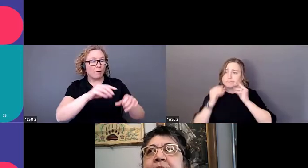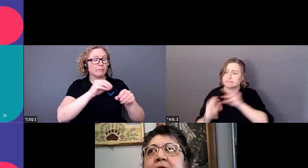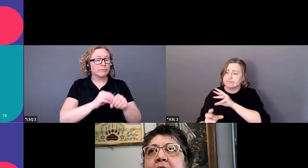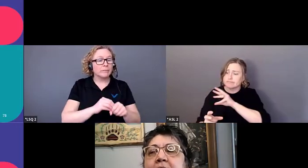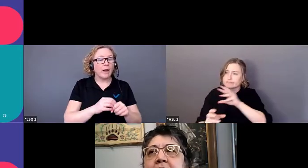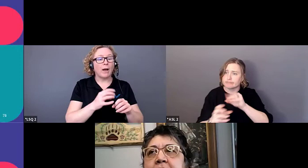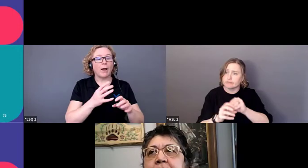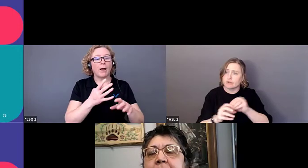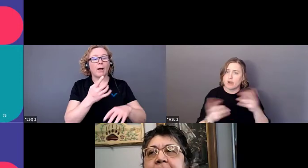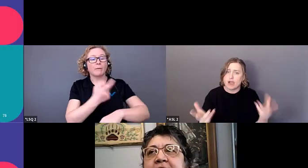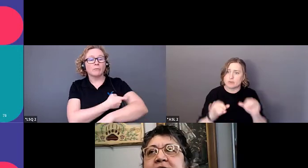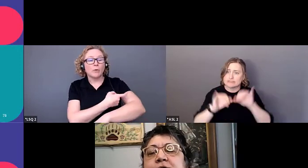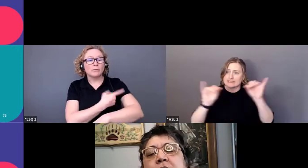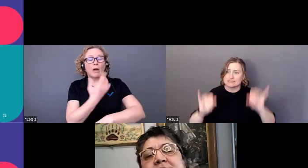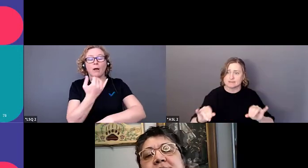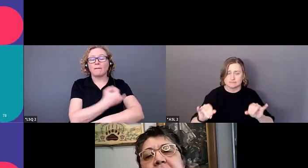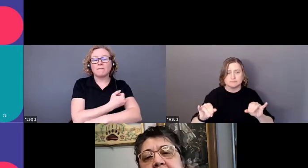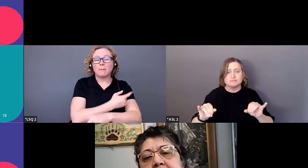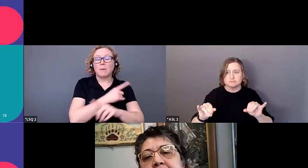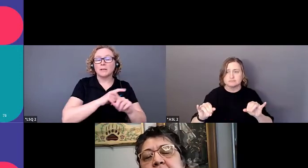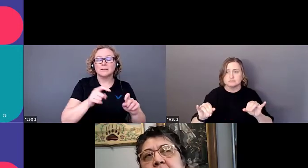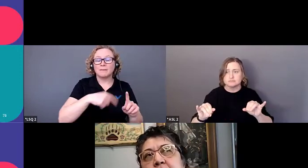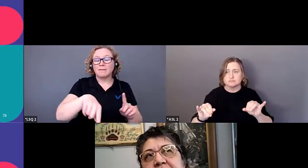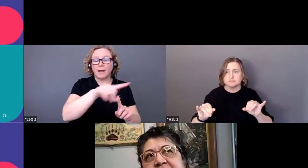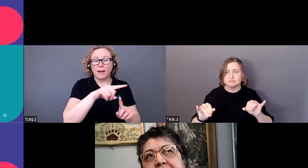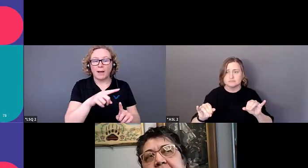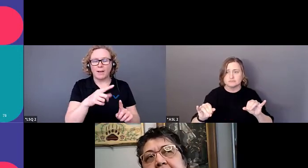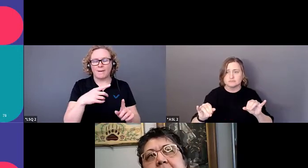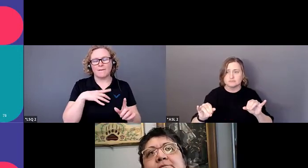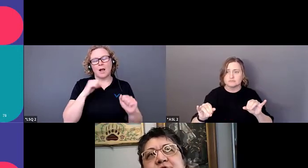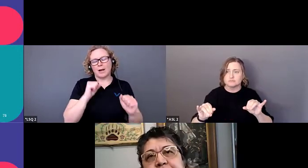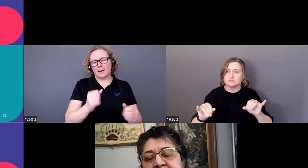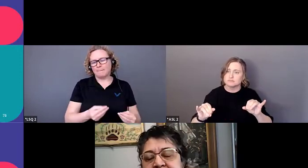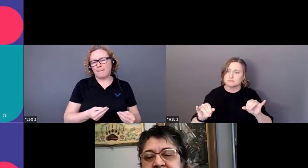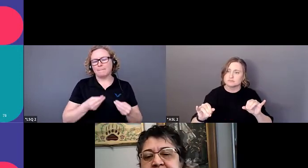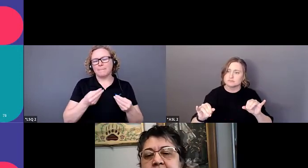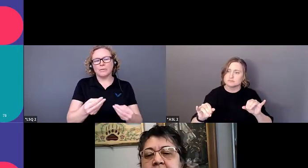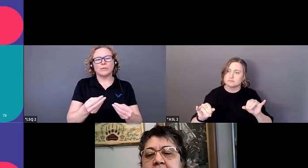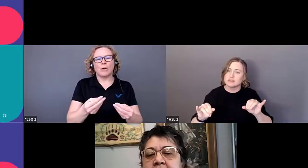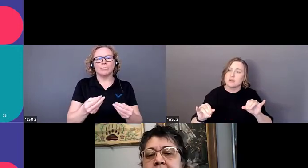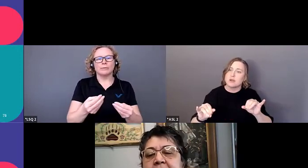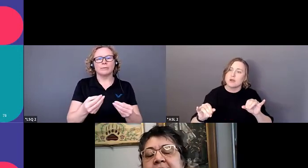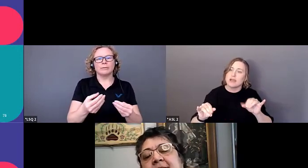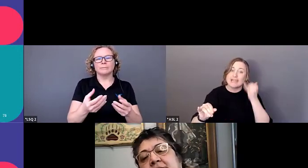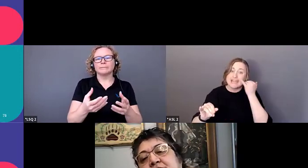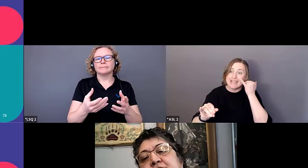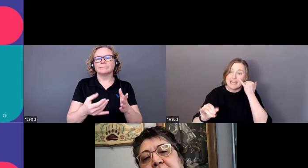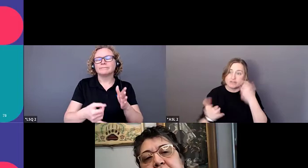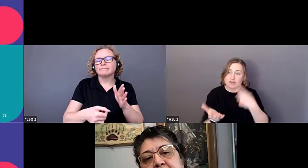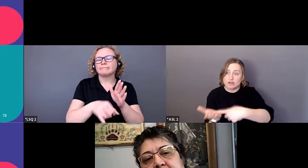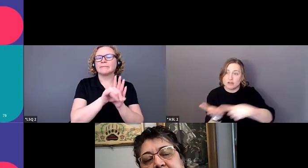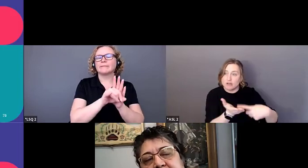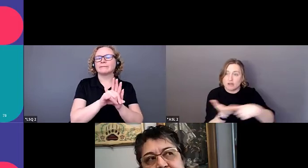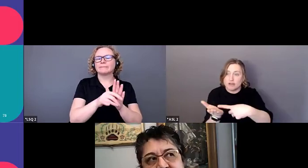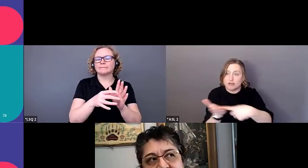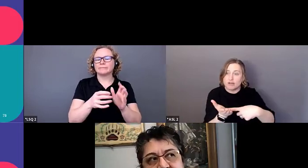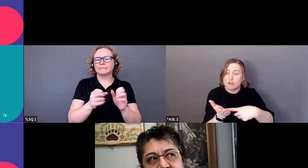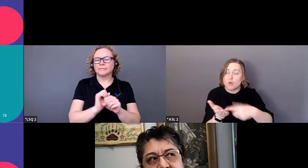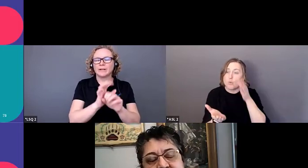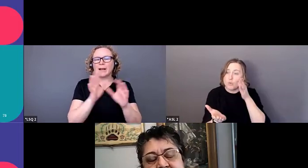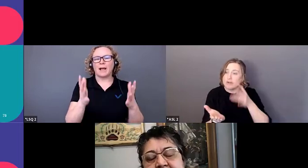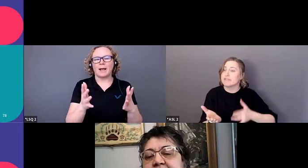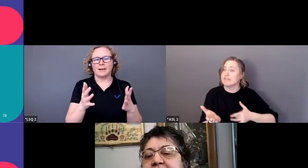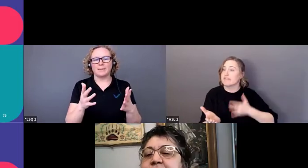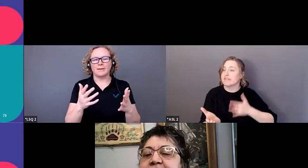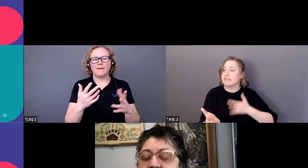system, that it's going to come with some uncomfortableness in an internal